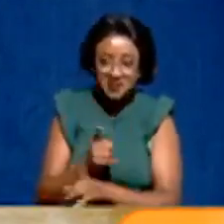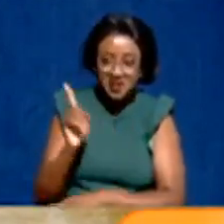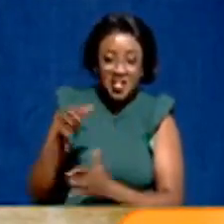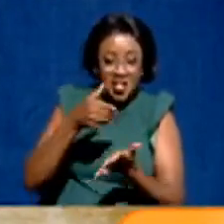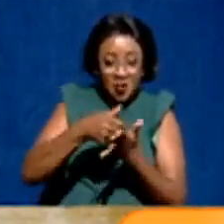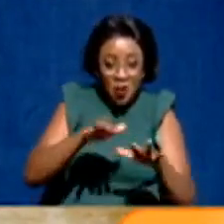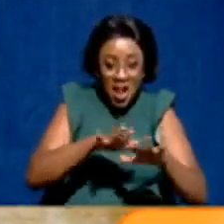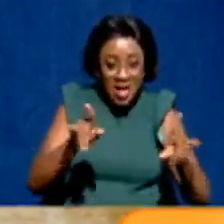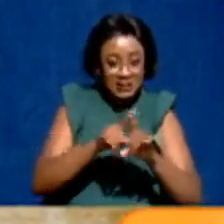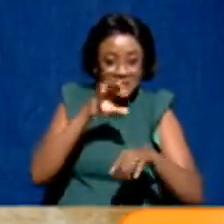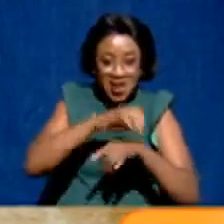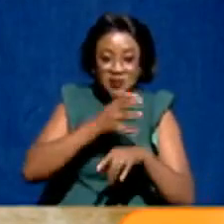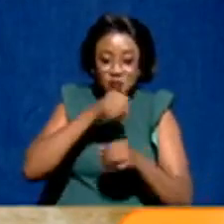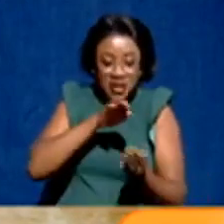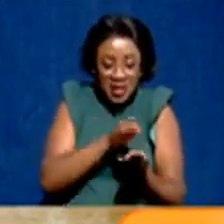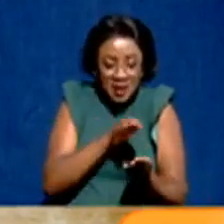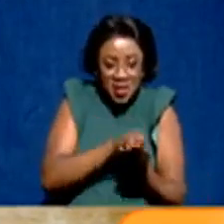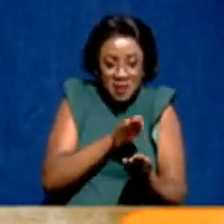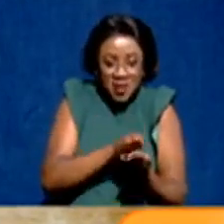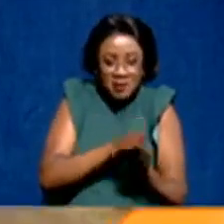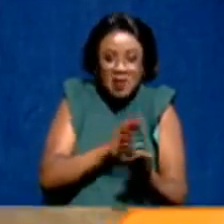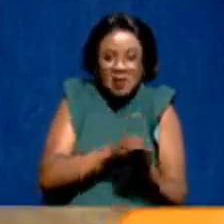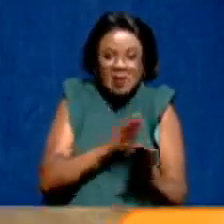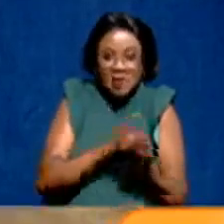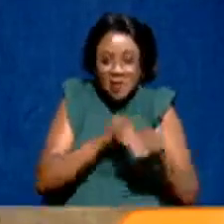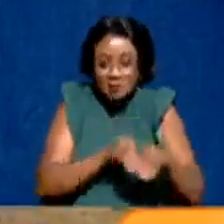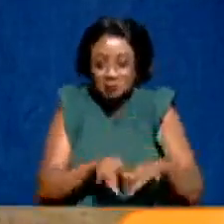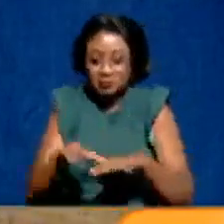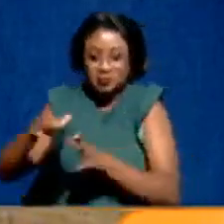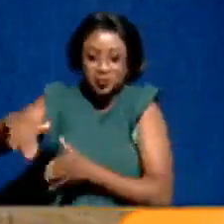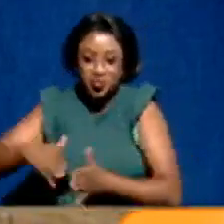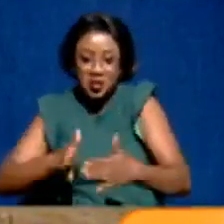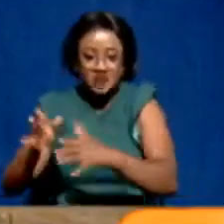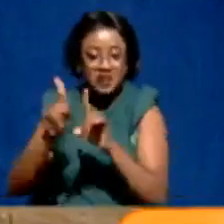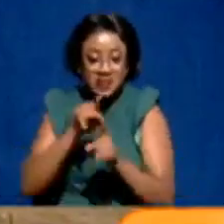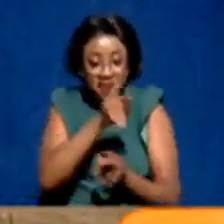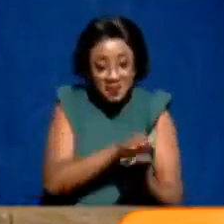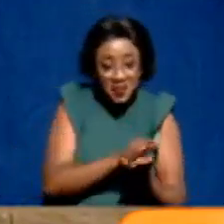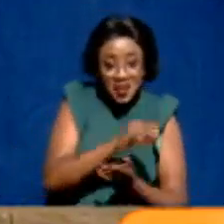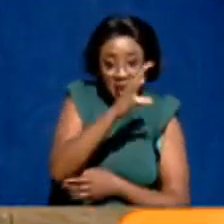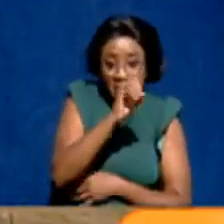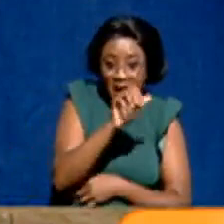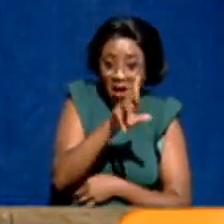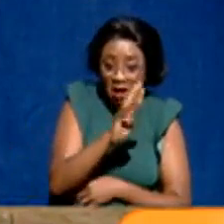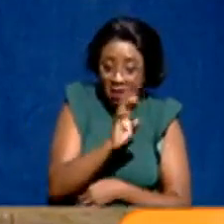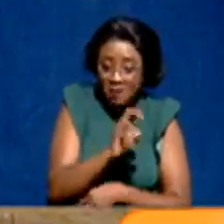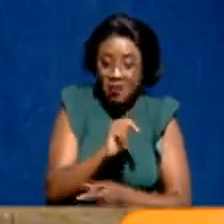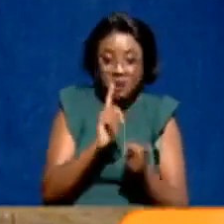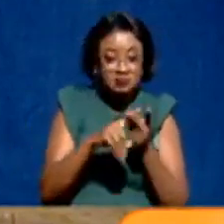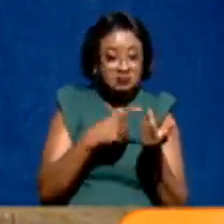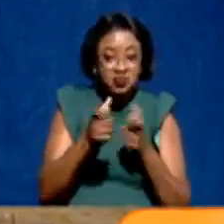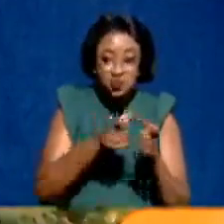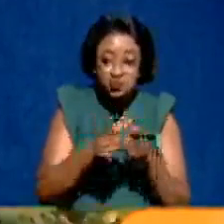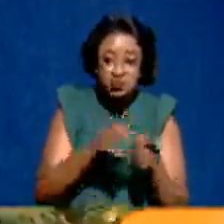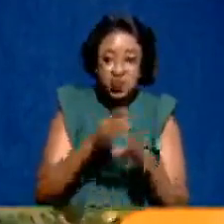receive water and store it for release through recharge of rivers. It also stores carbon, regulates floods, and controls soil